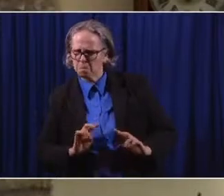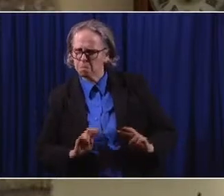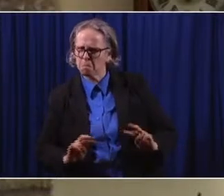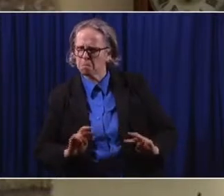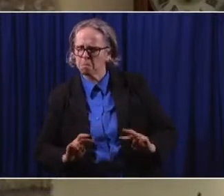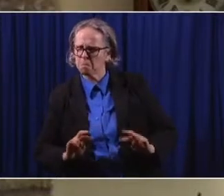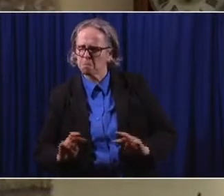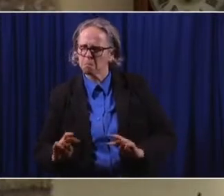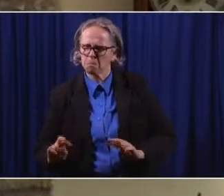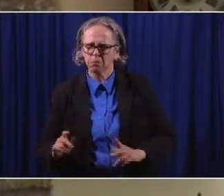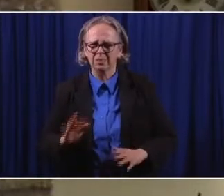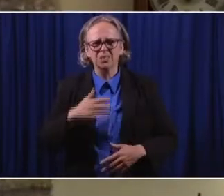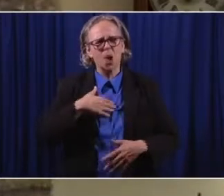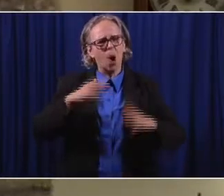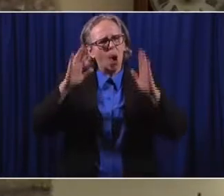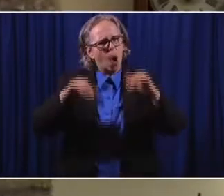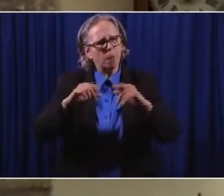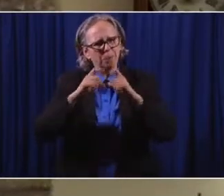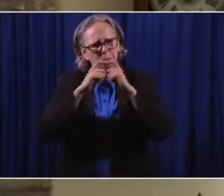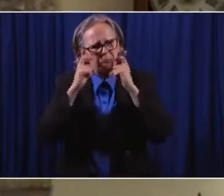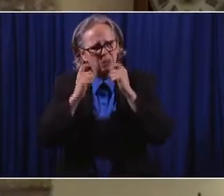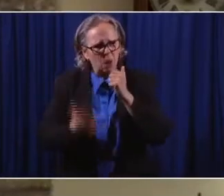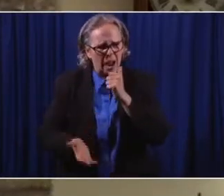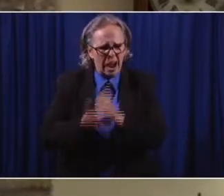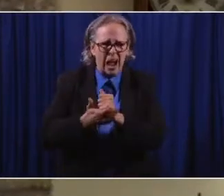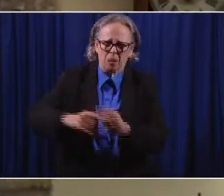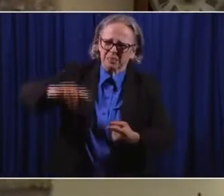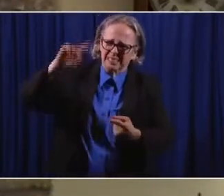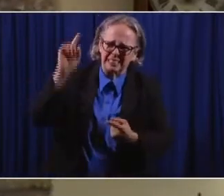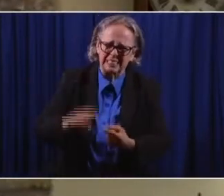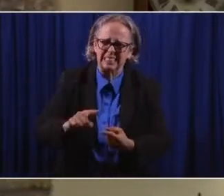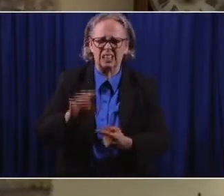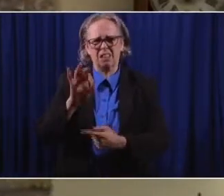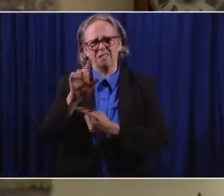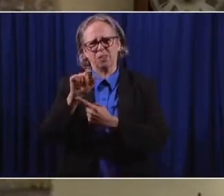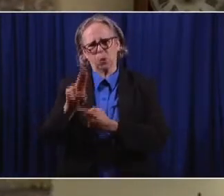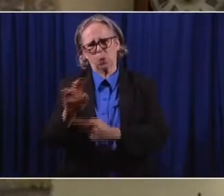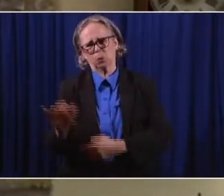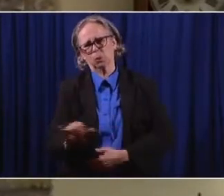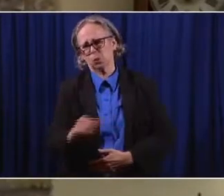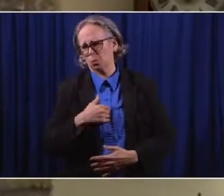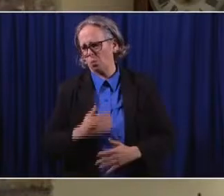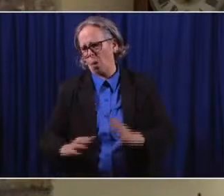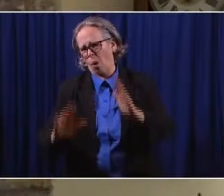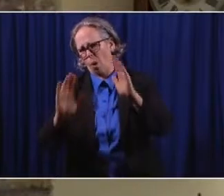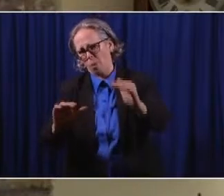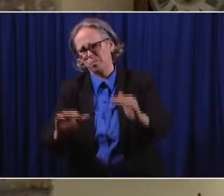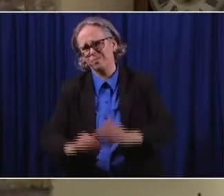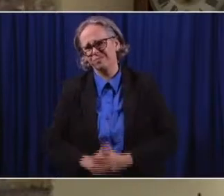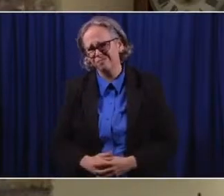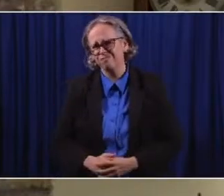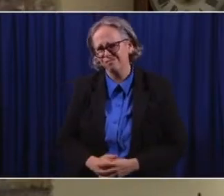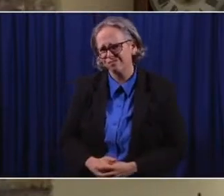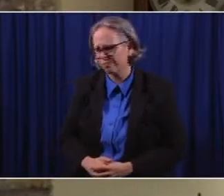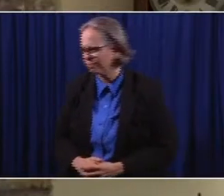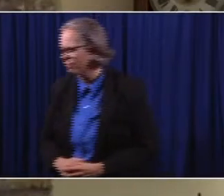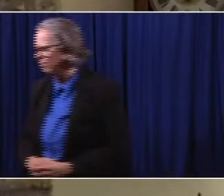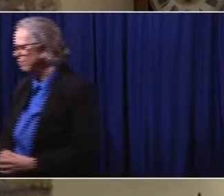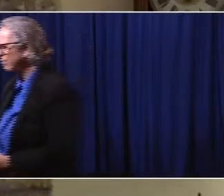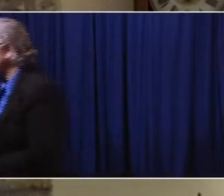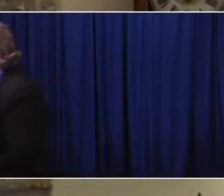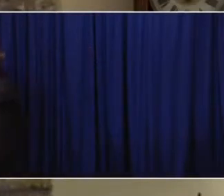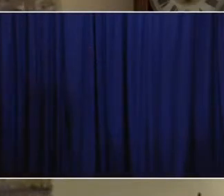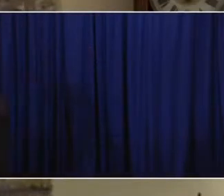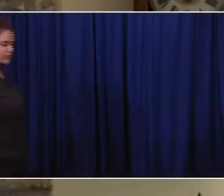we can get the number of flu incidents down and the severity down as well. Next question is from Danny Eldridge